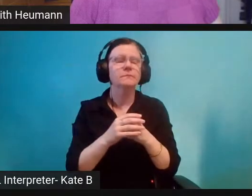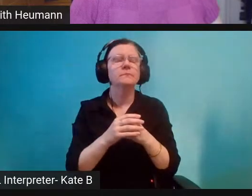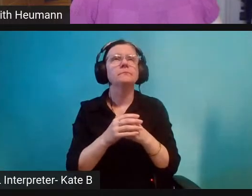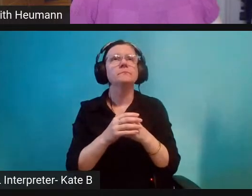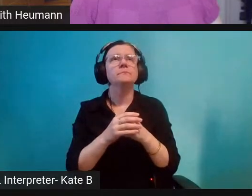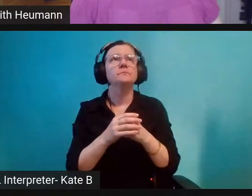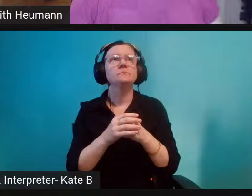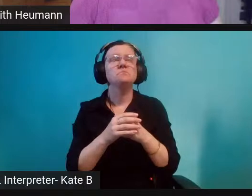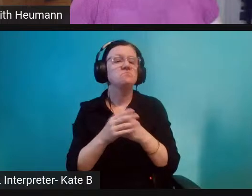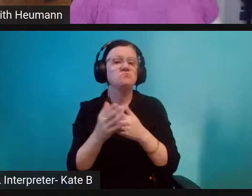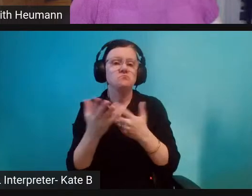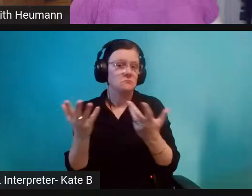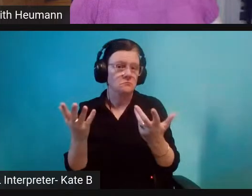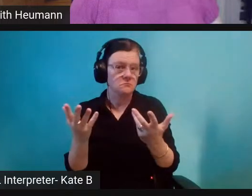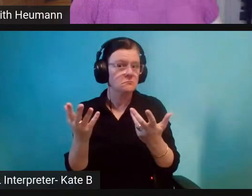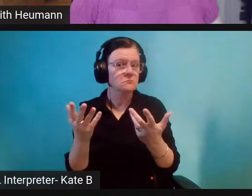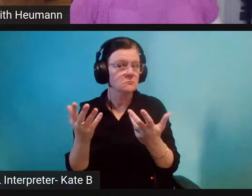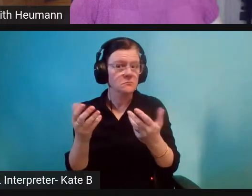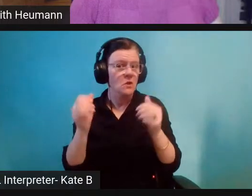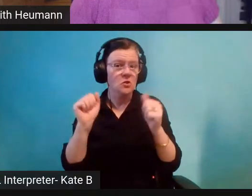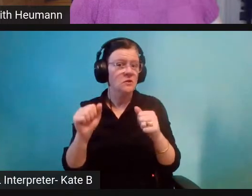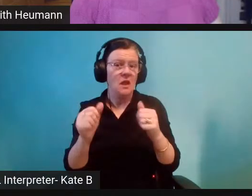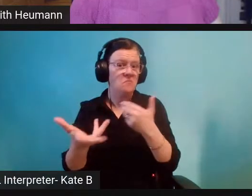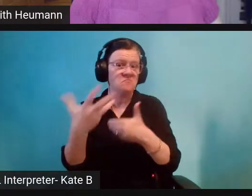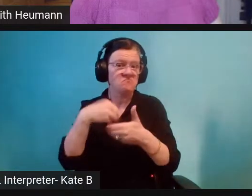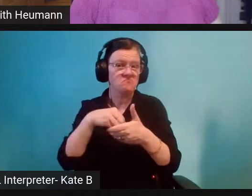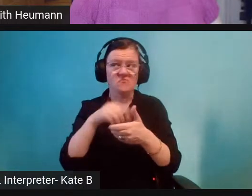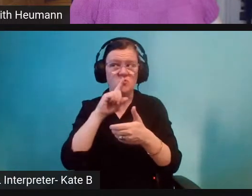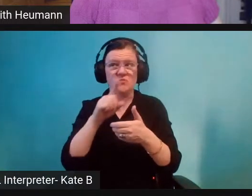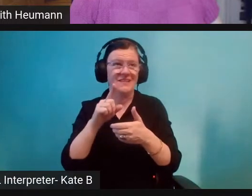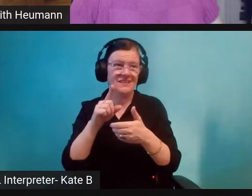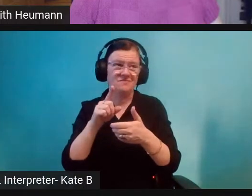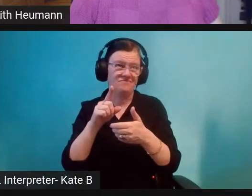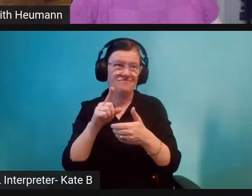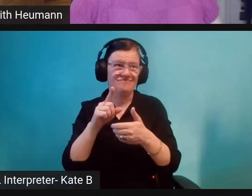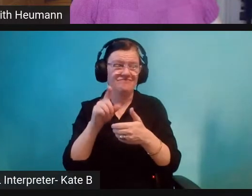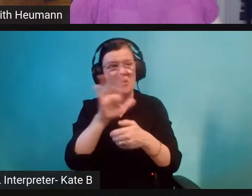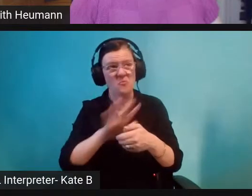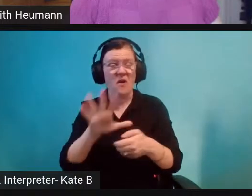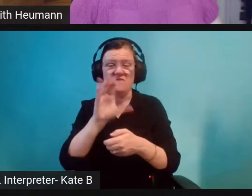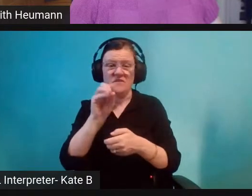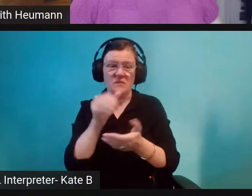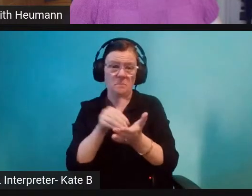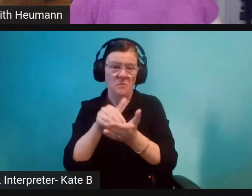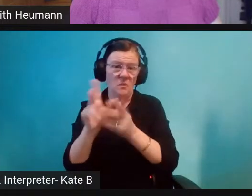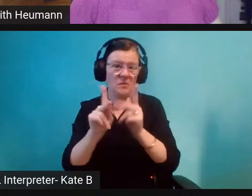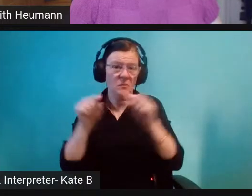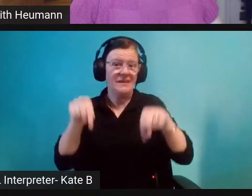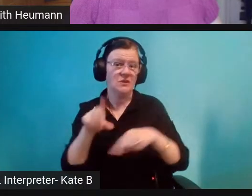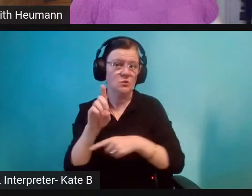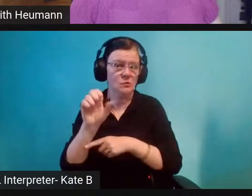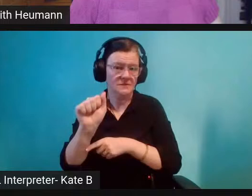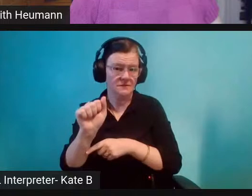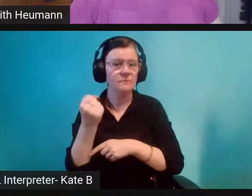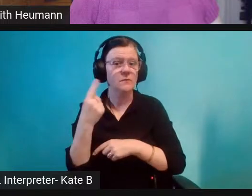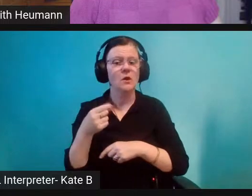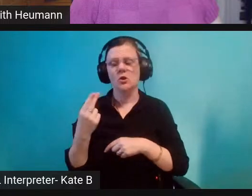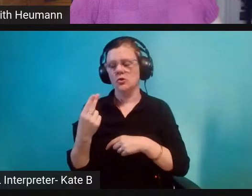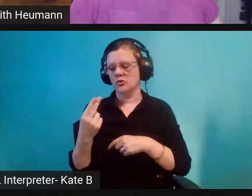who, depending on the definition, can encompass over 50 million people in this country. It's notable, though, that HRSA,